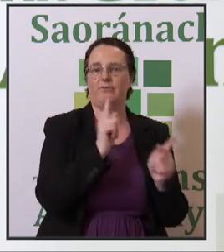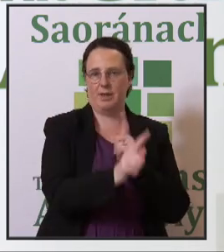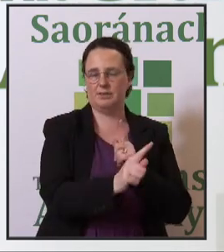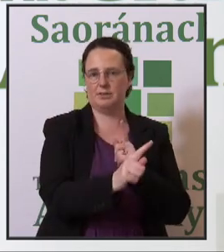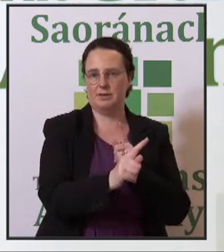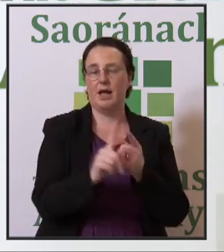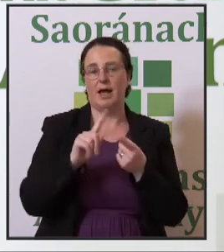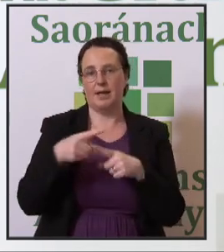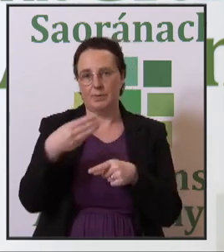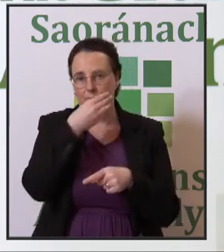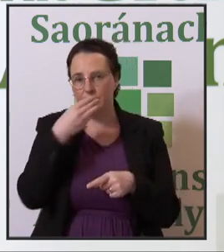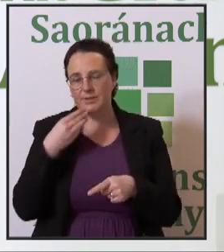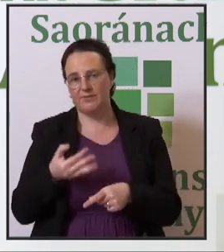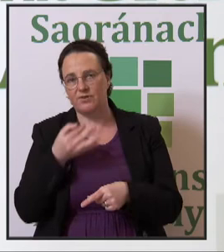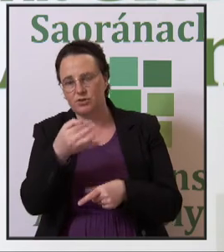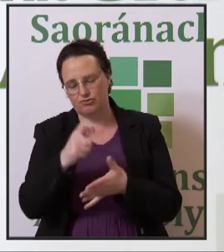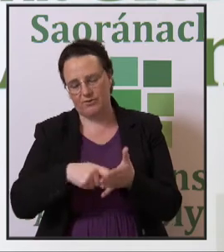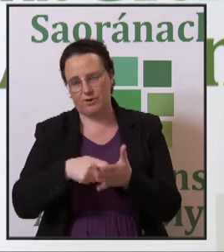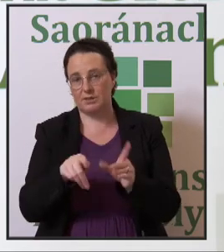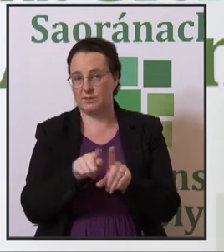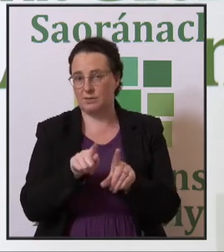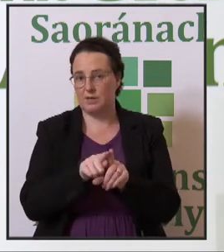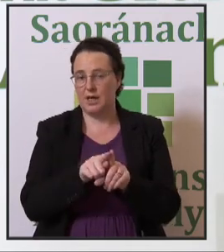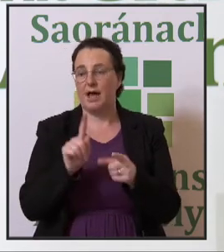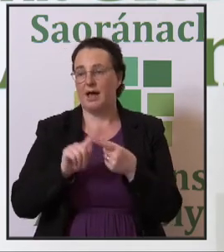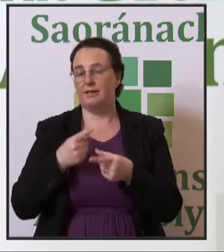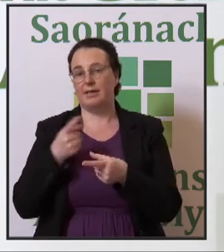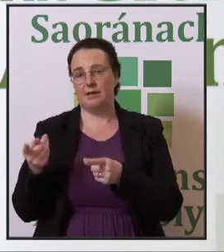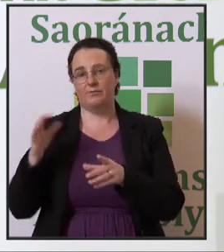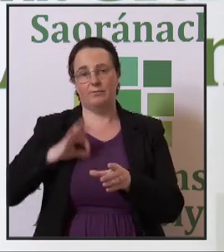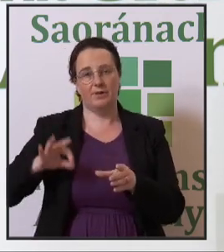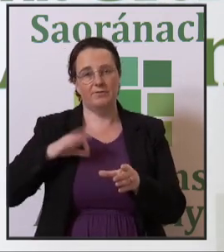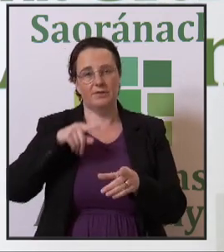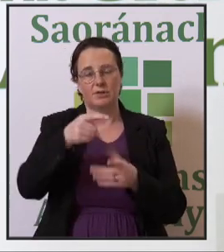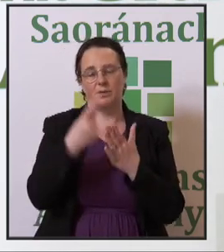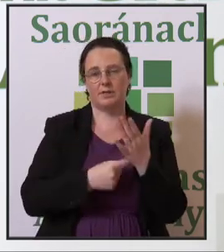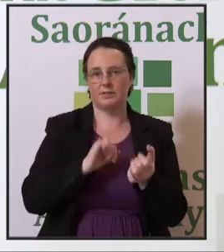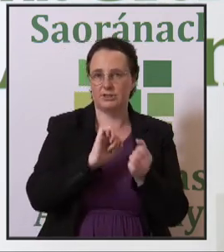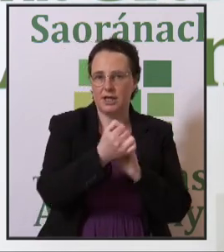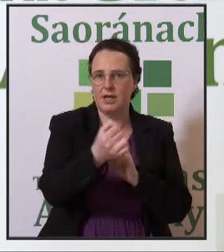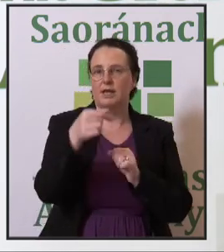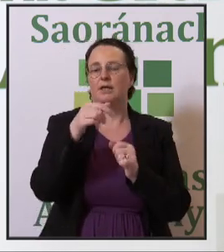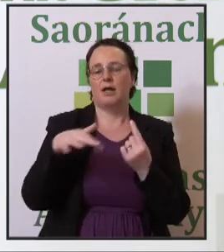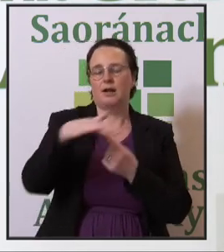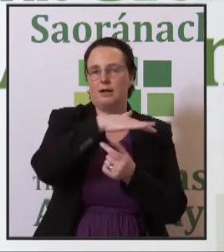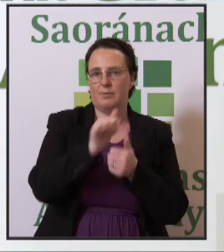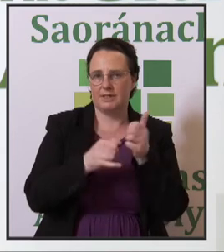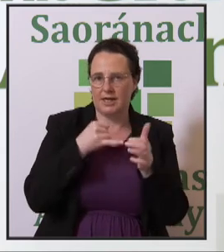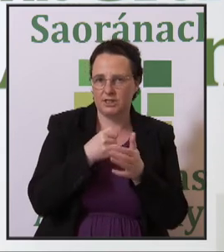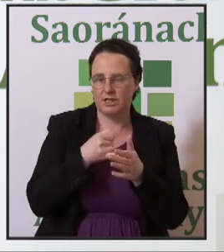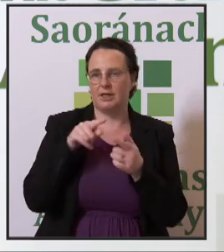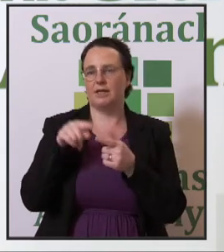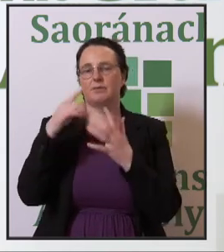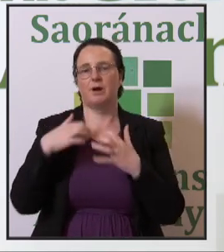well as promises of future referendums. They have also contributed to policy change in climate action, as well as revisions to